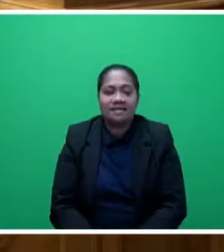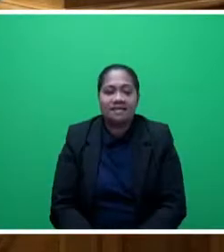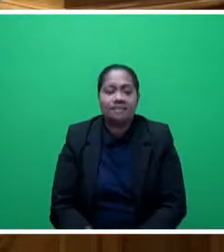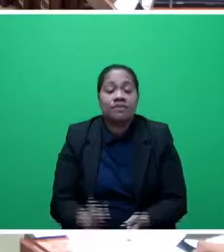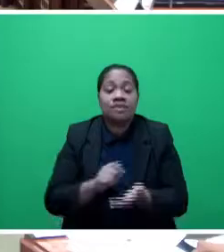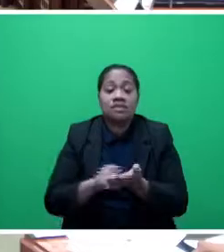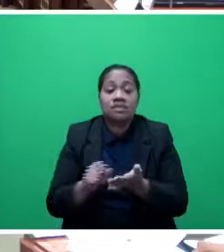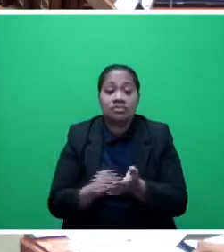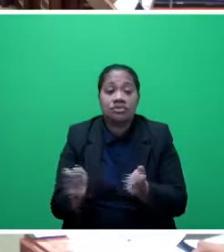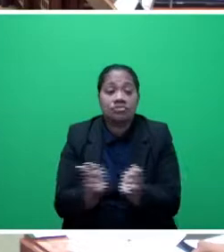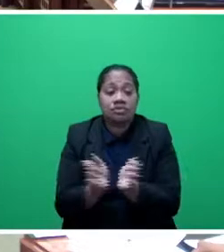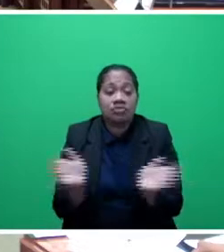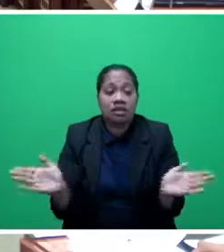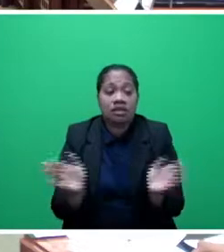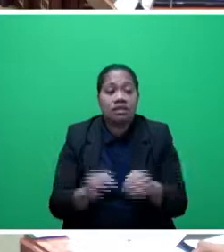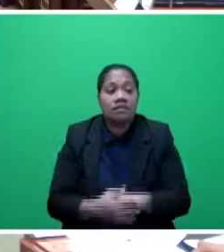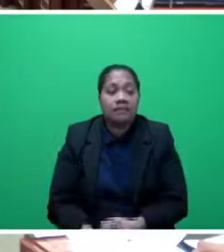Secretary General.